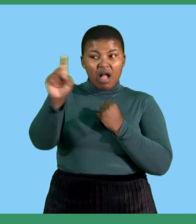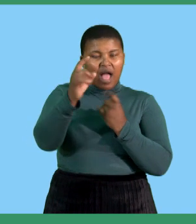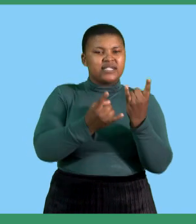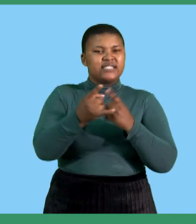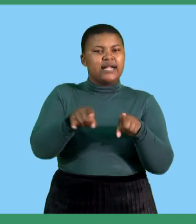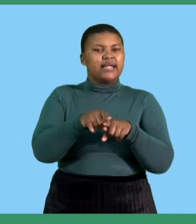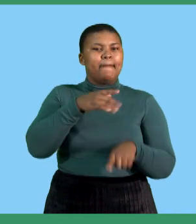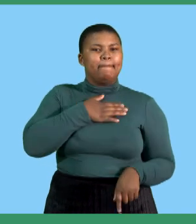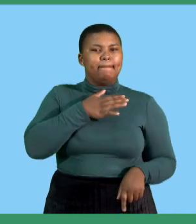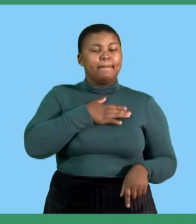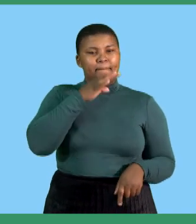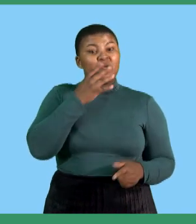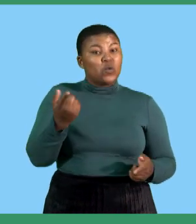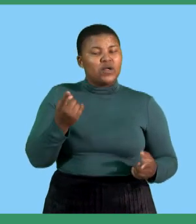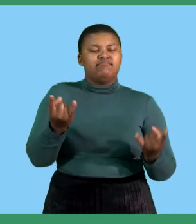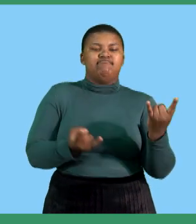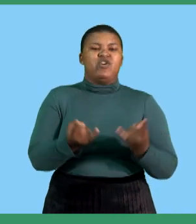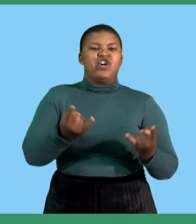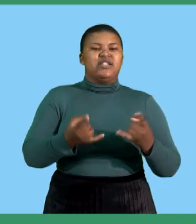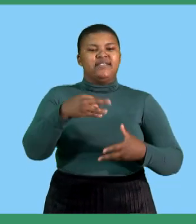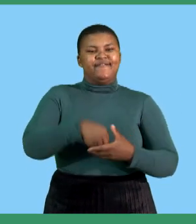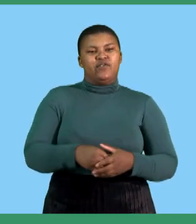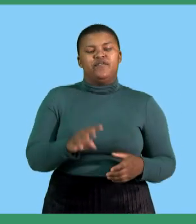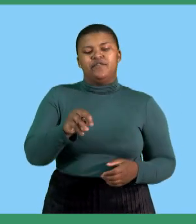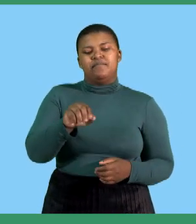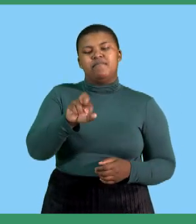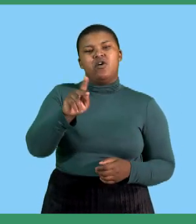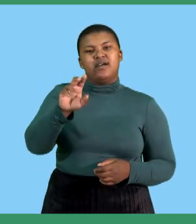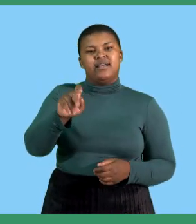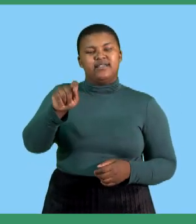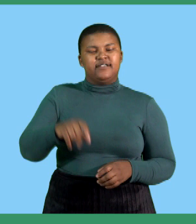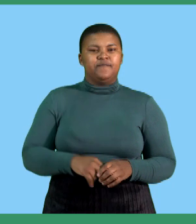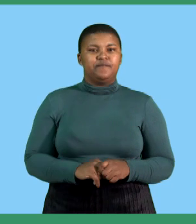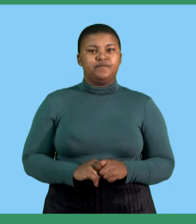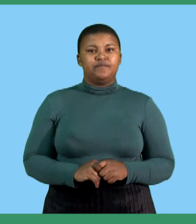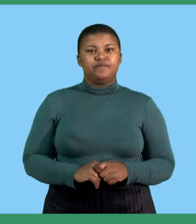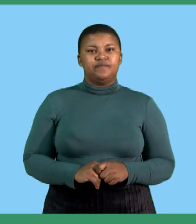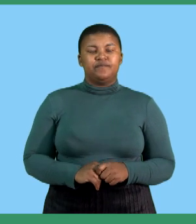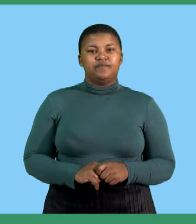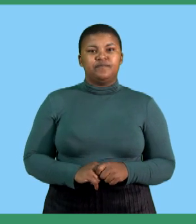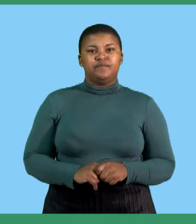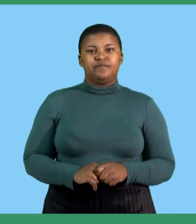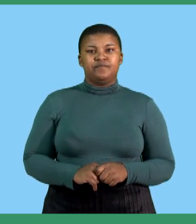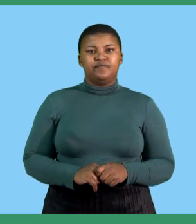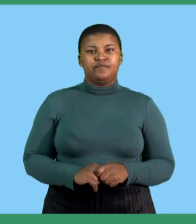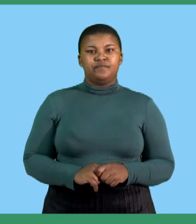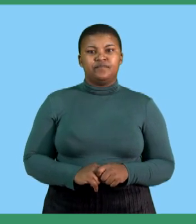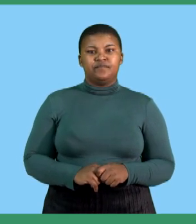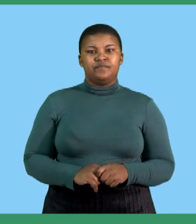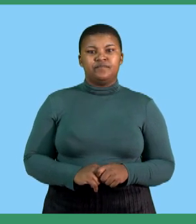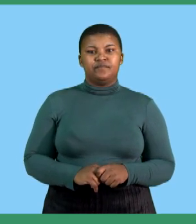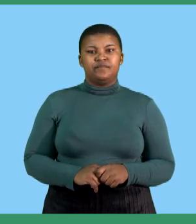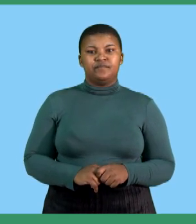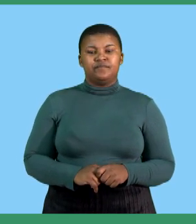components in the market environment. So again, our answer will be market environment.